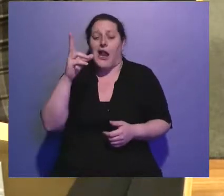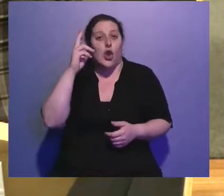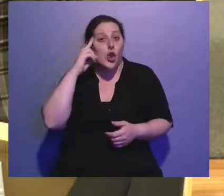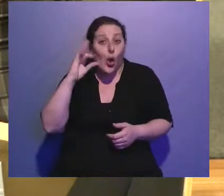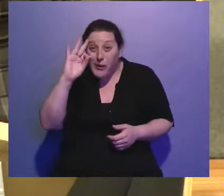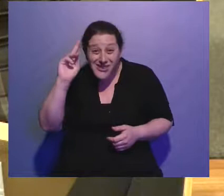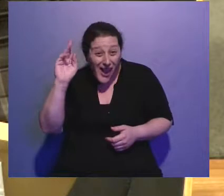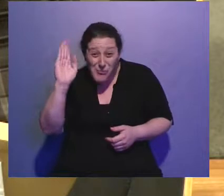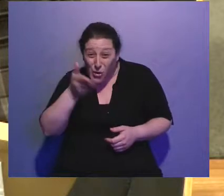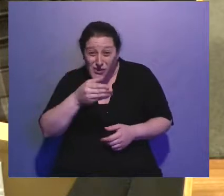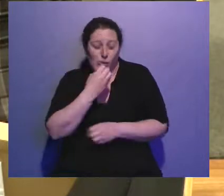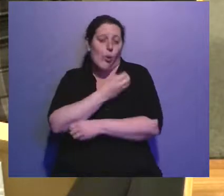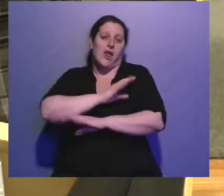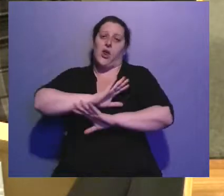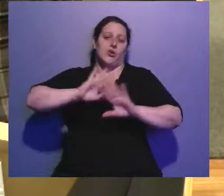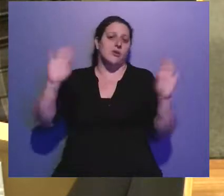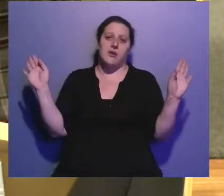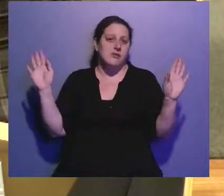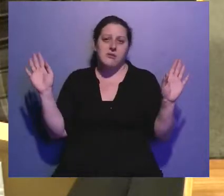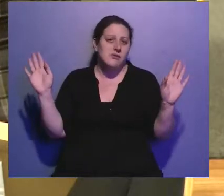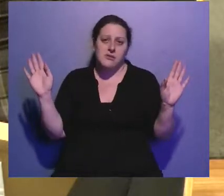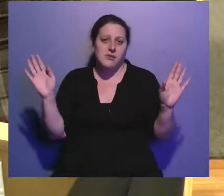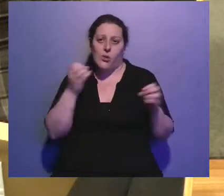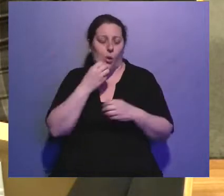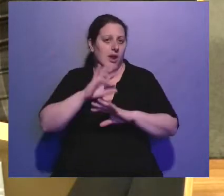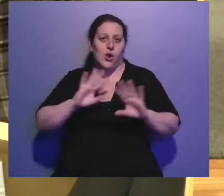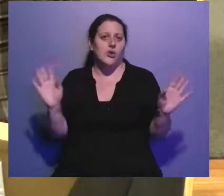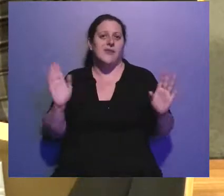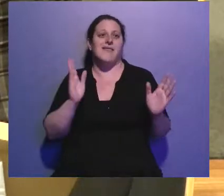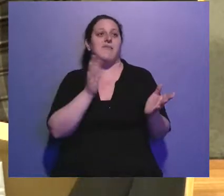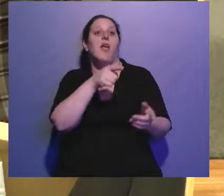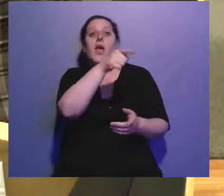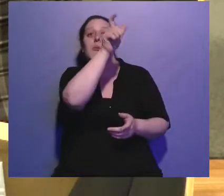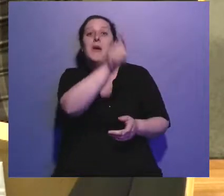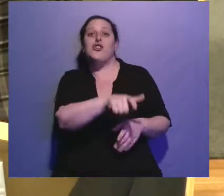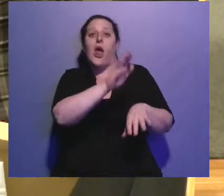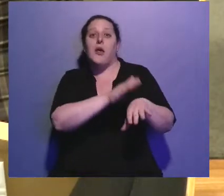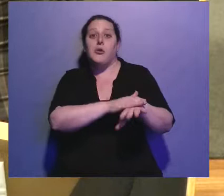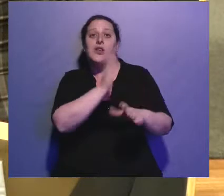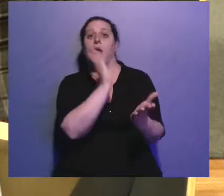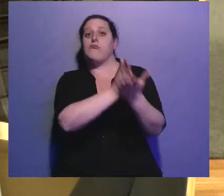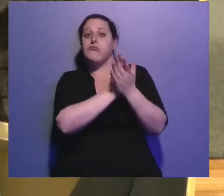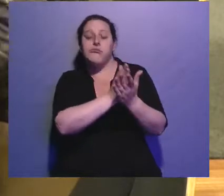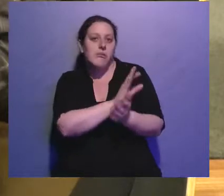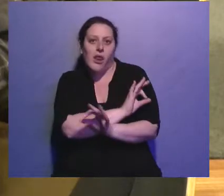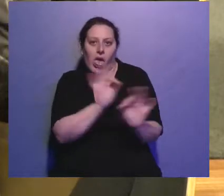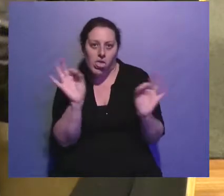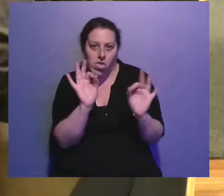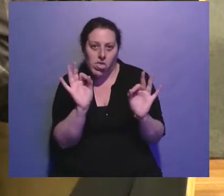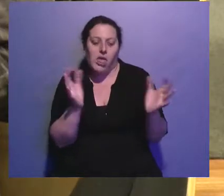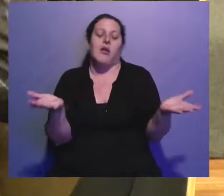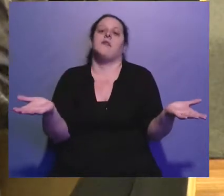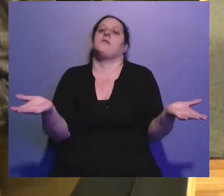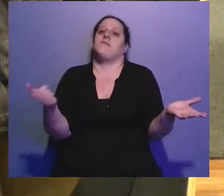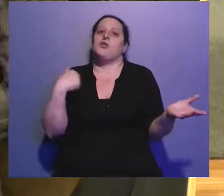got a reply, in 90% of the cases I got something that had nothing to do with my request. So